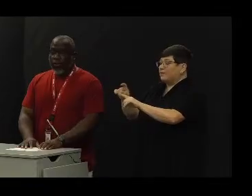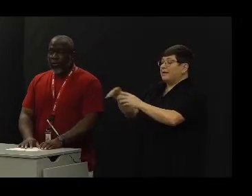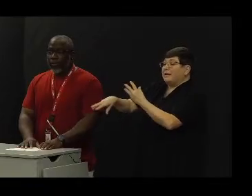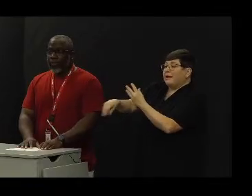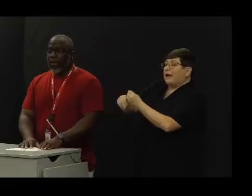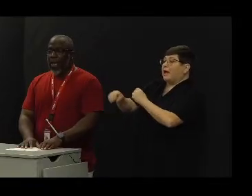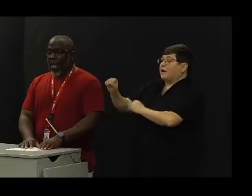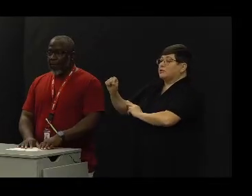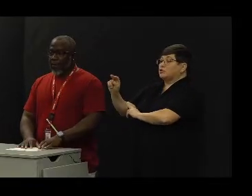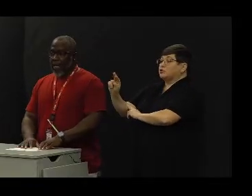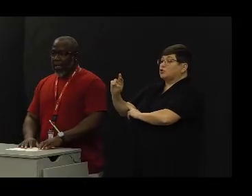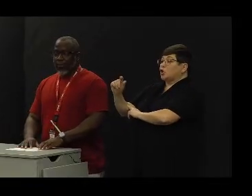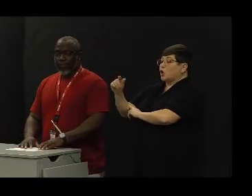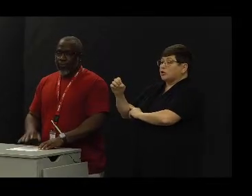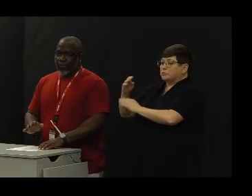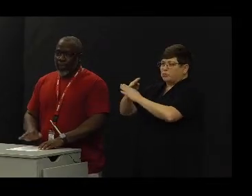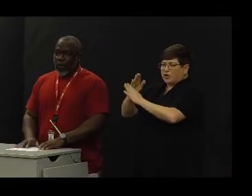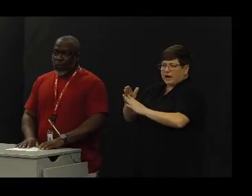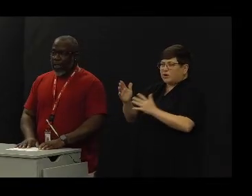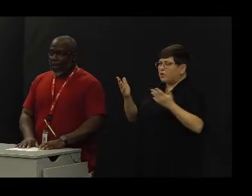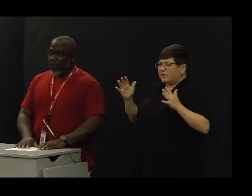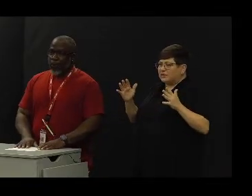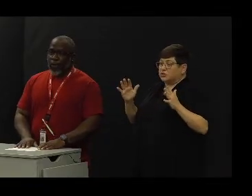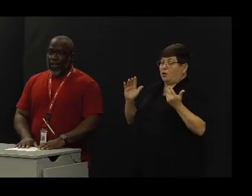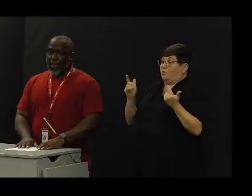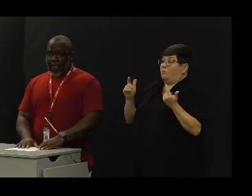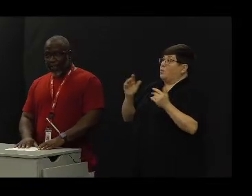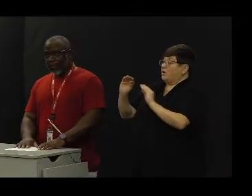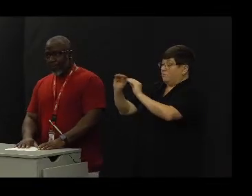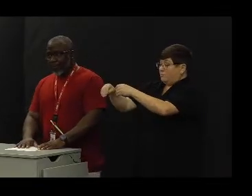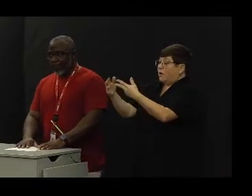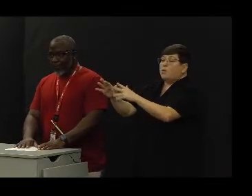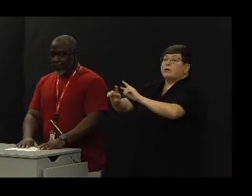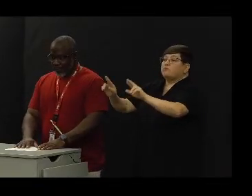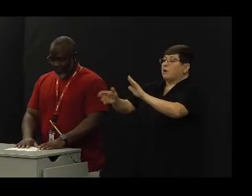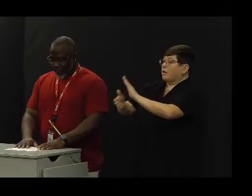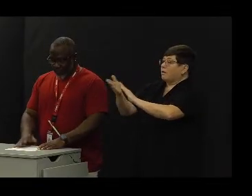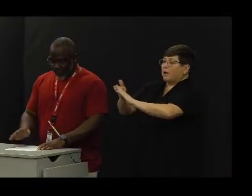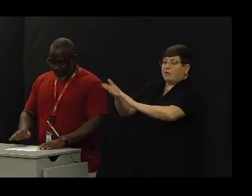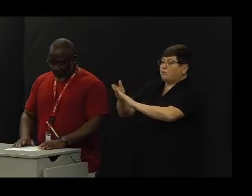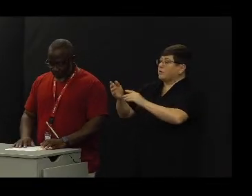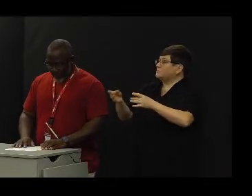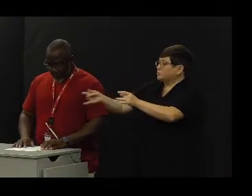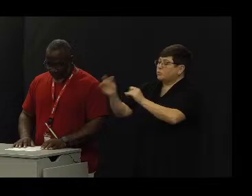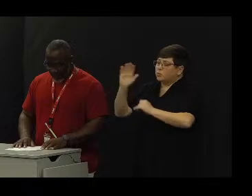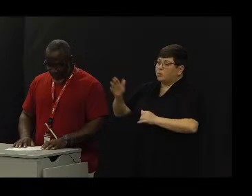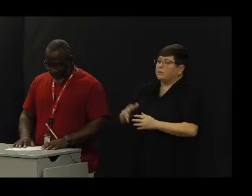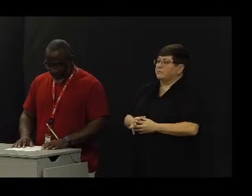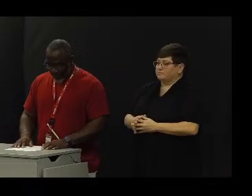protector. After that, it will be up and running again.